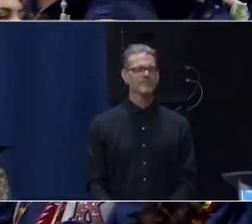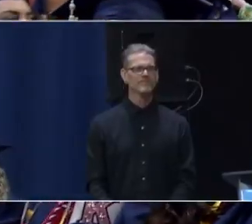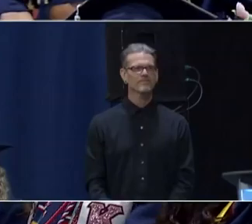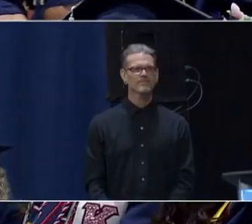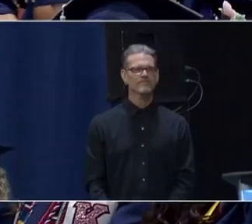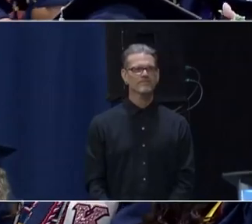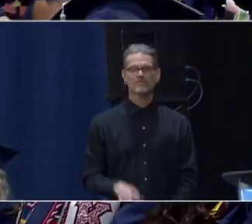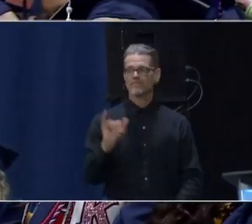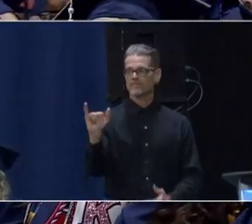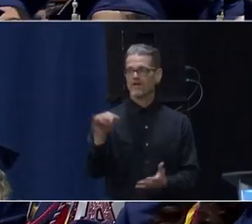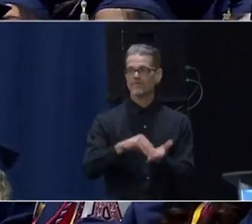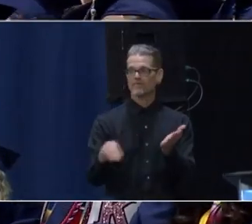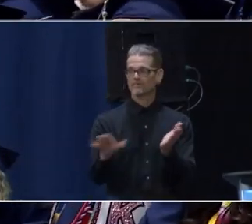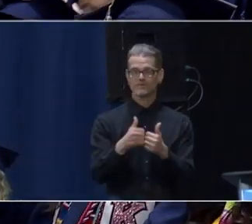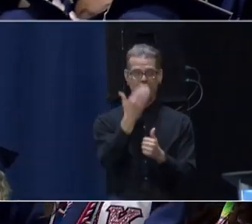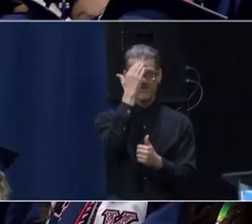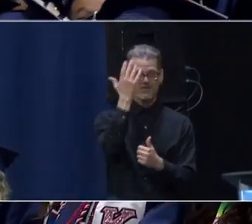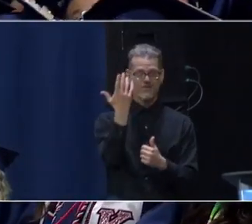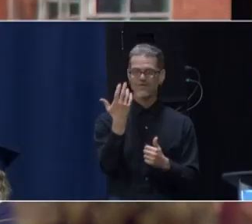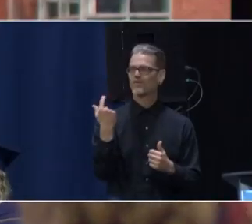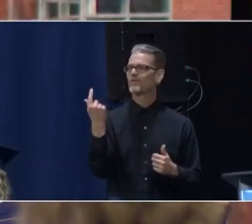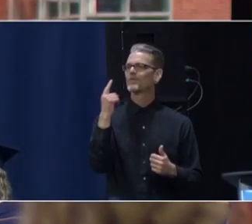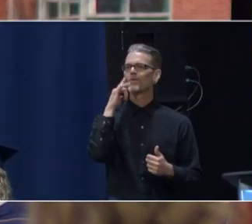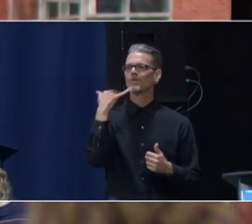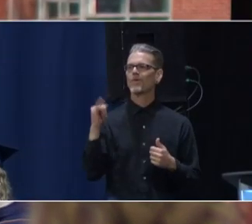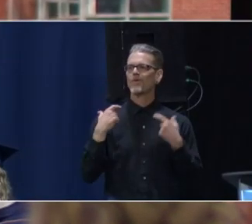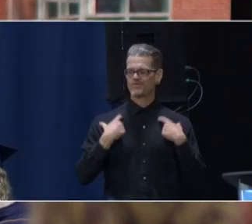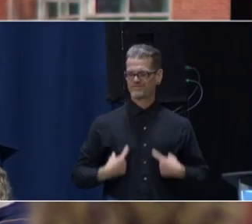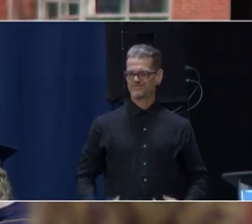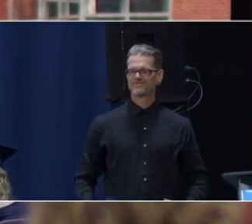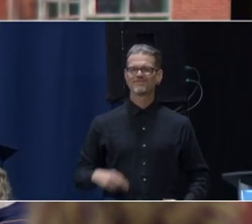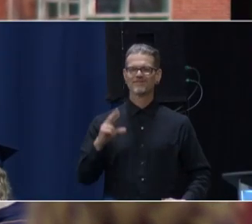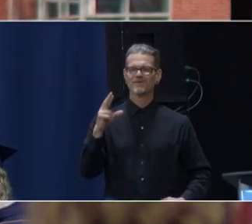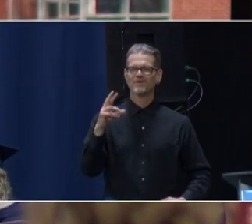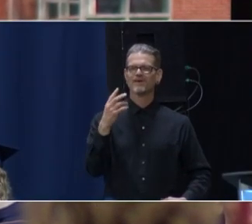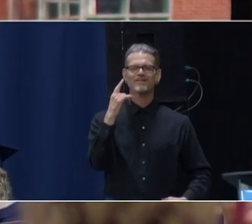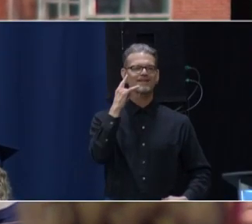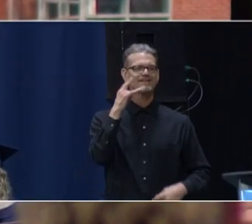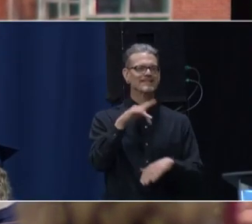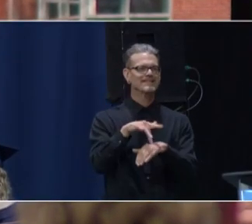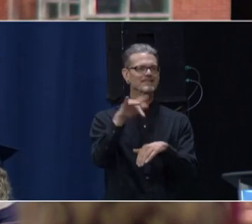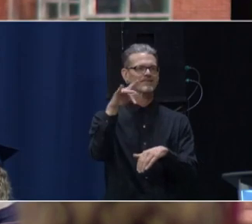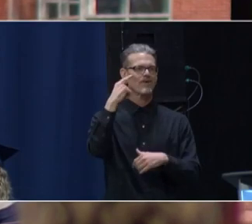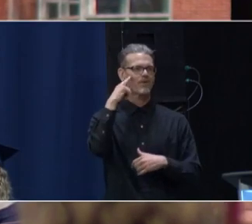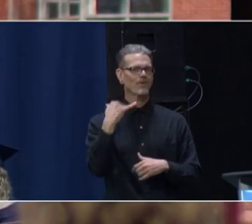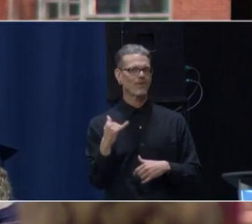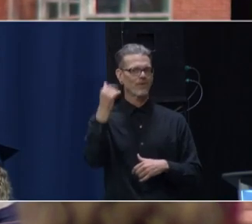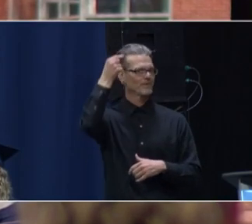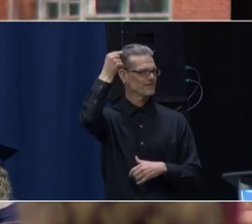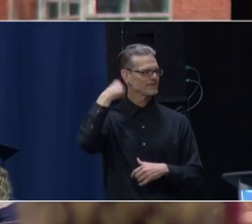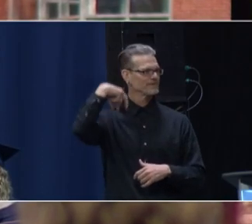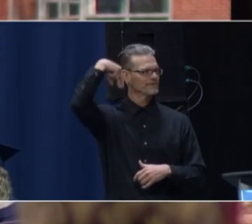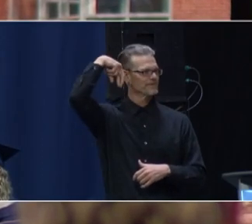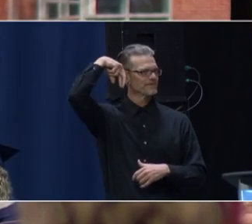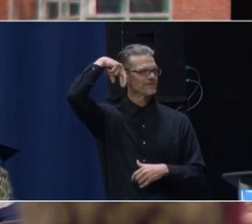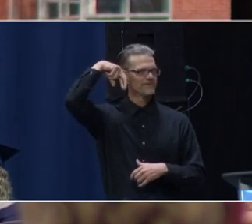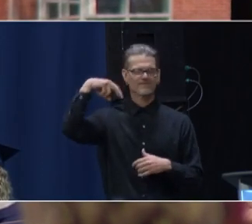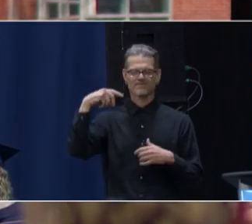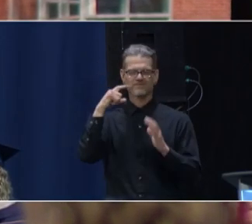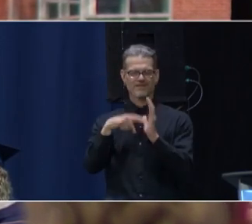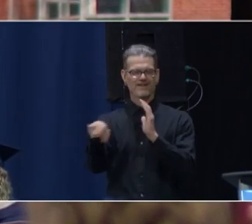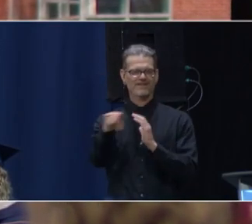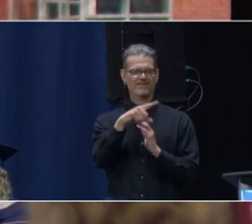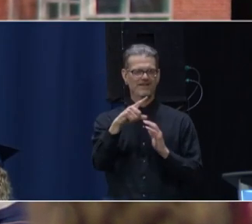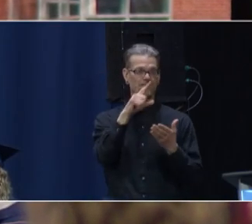These students can be identified by their gold stoles or the silver and gold tassels. We recognize them for their superior achievement in